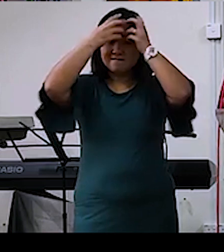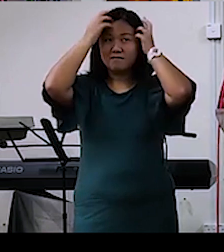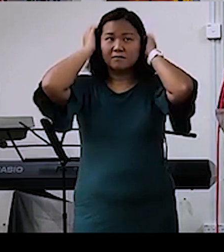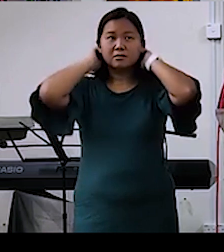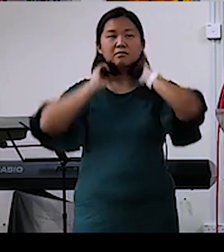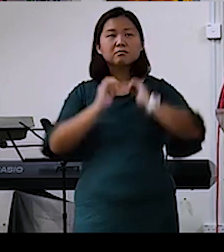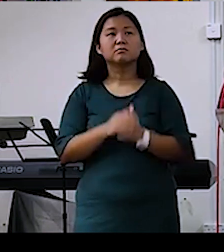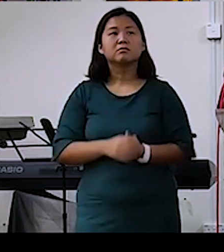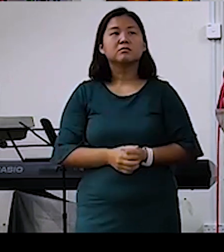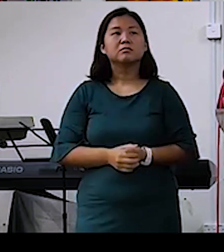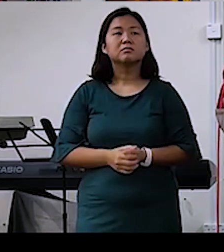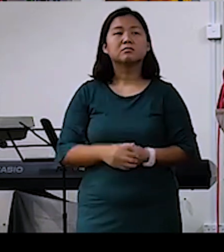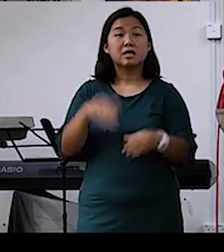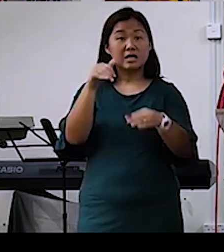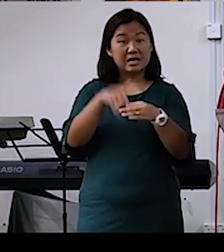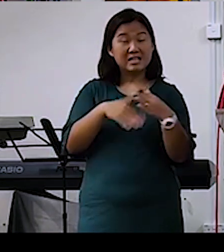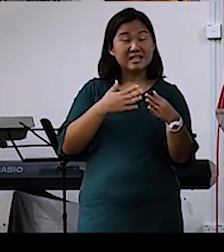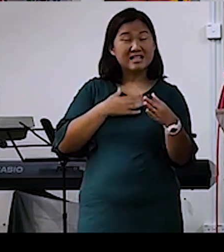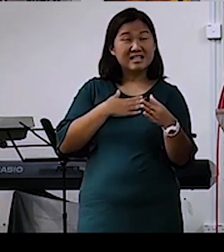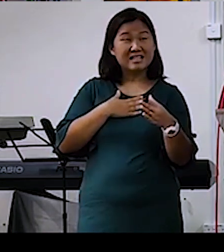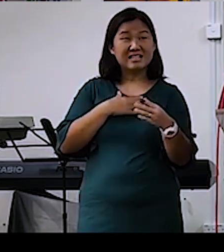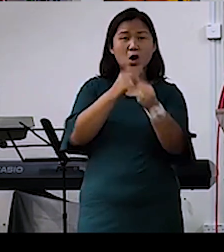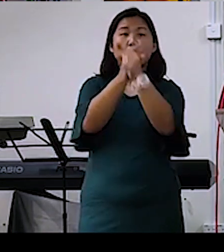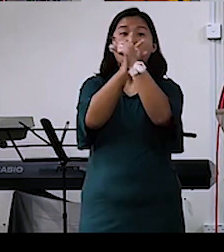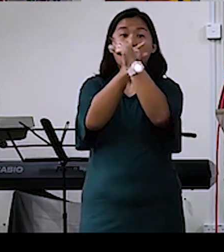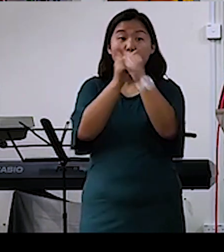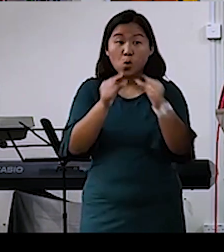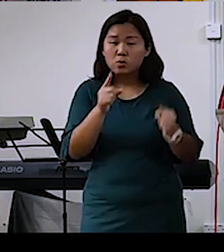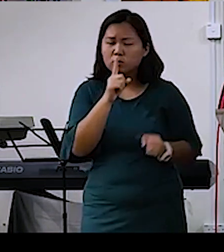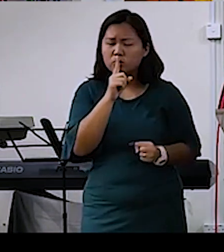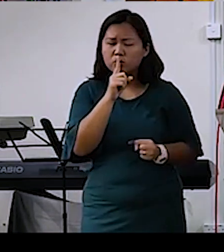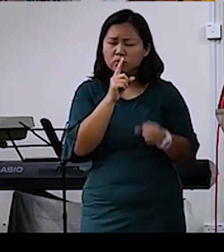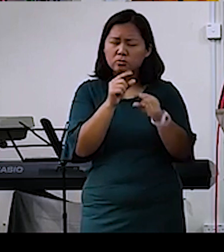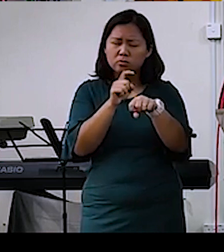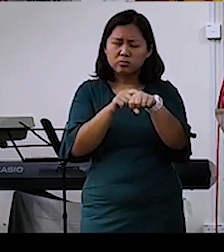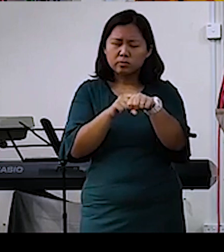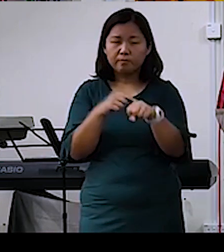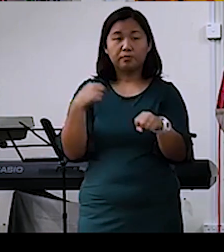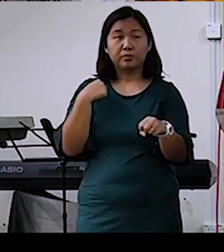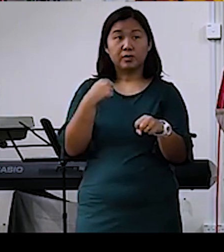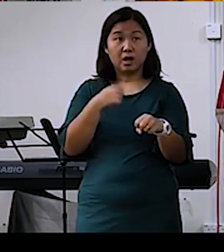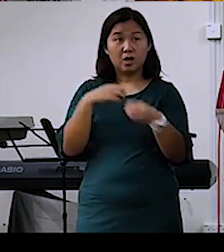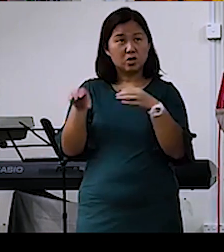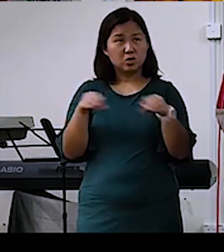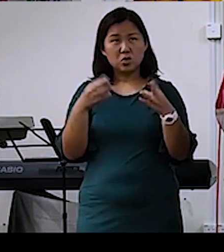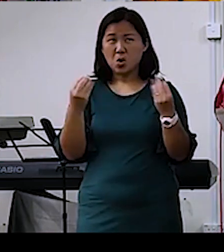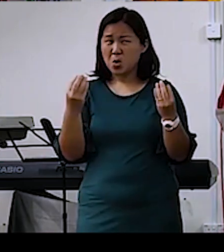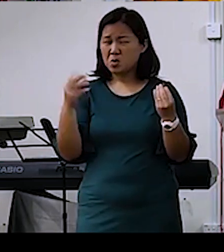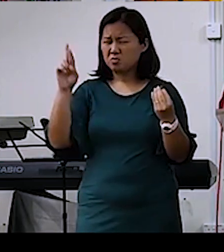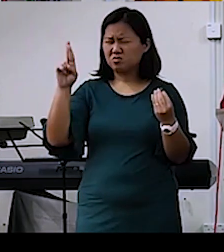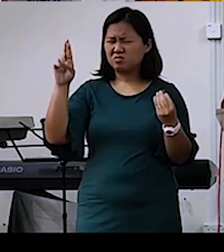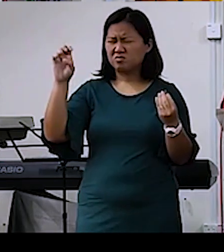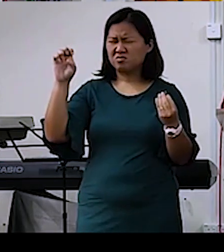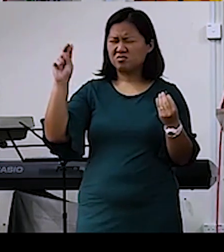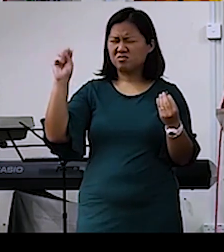nothing from bragging. And in my spending time, we call it quiet time with God, I do a lot of renouncing. And the Spirit of God remind